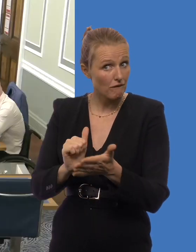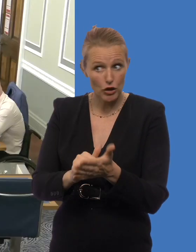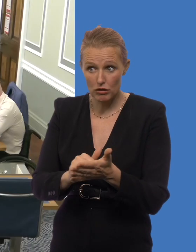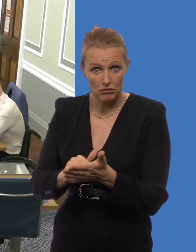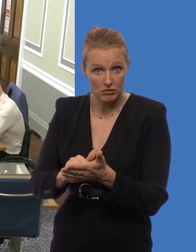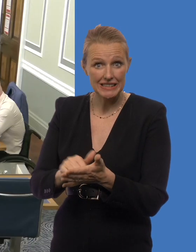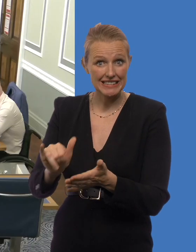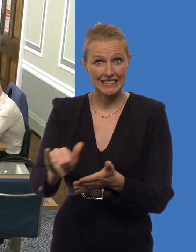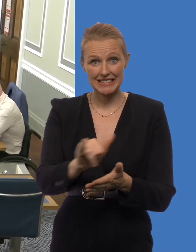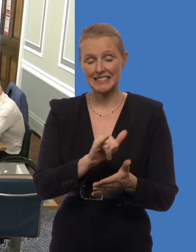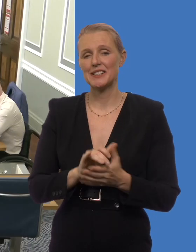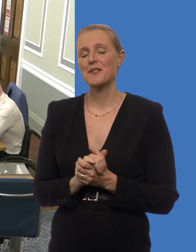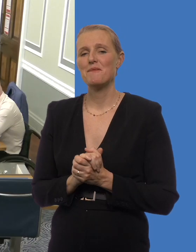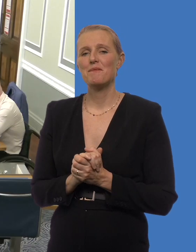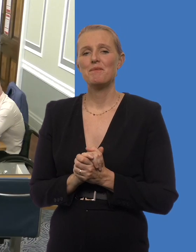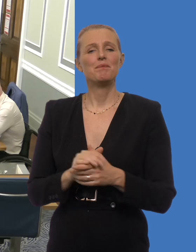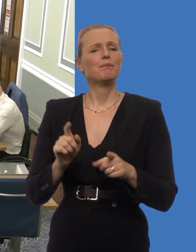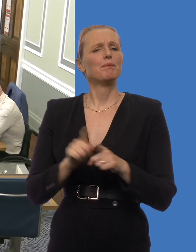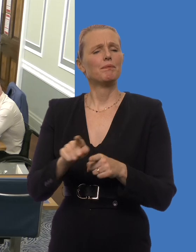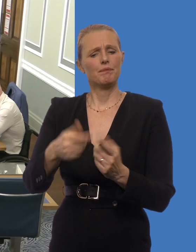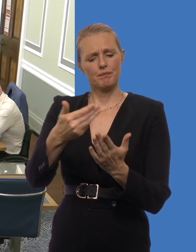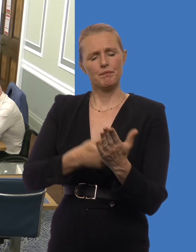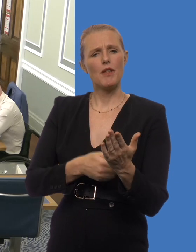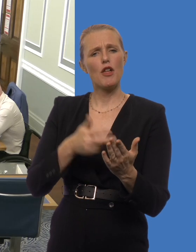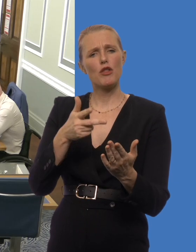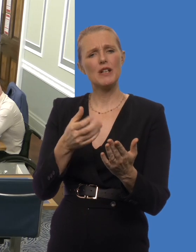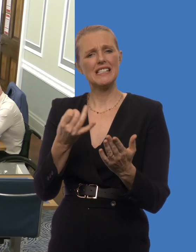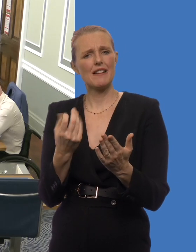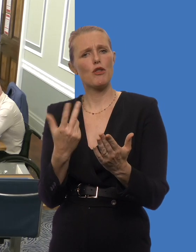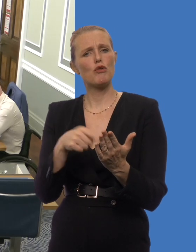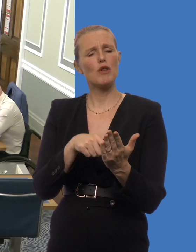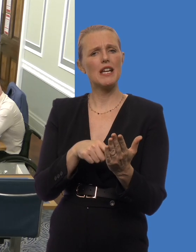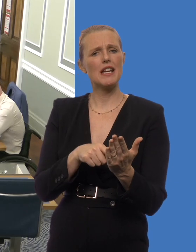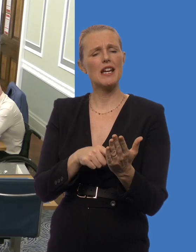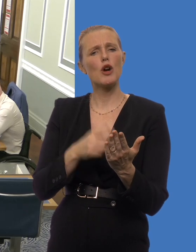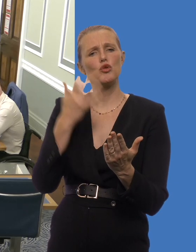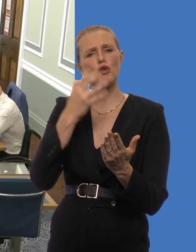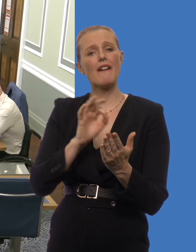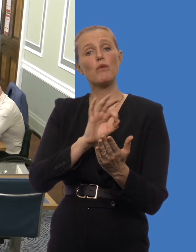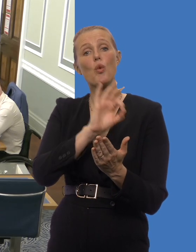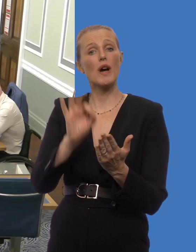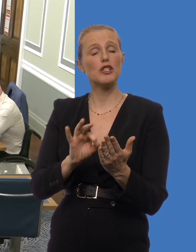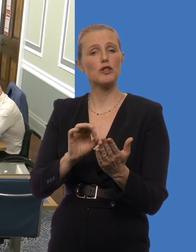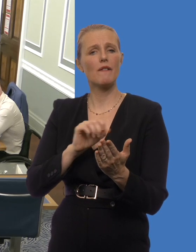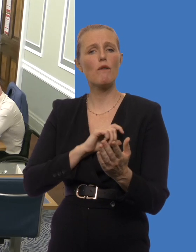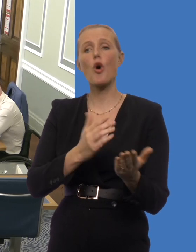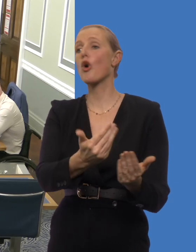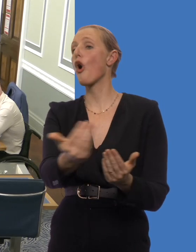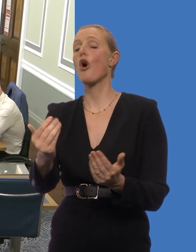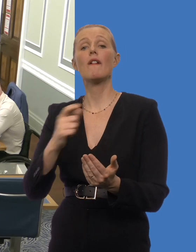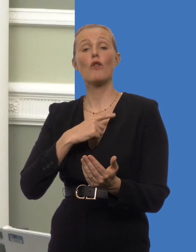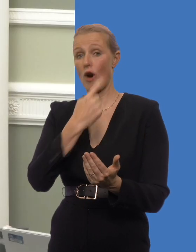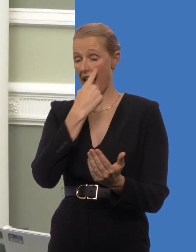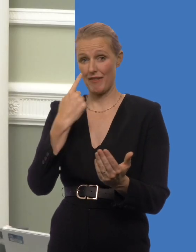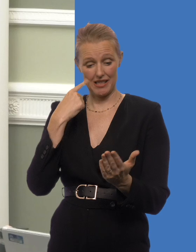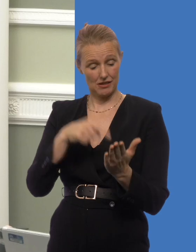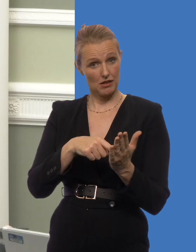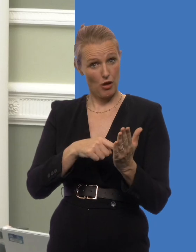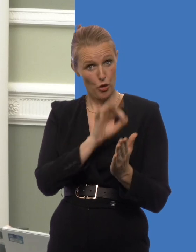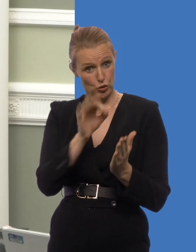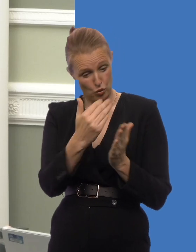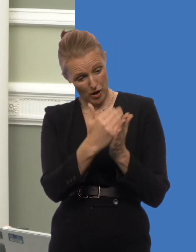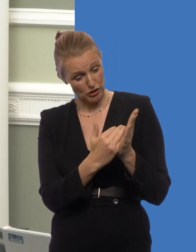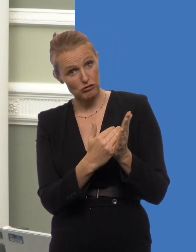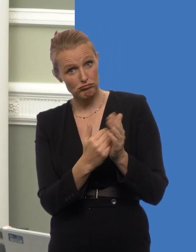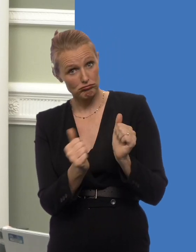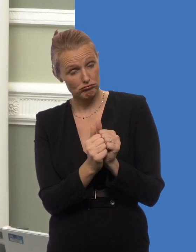members. You've also been provided at page 373, members, with the draft questions for the call for evidence. Are members content to